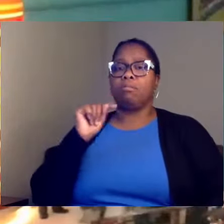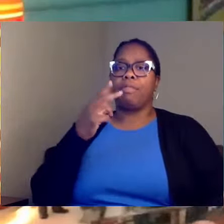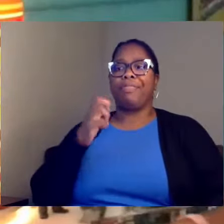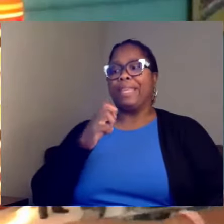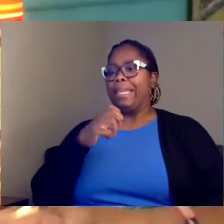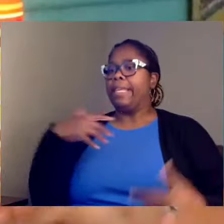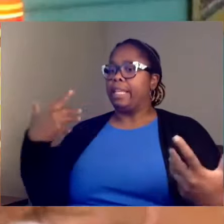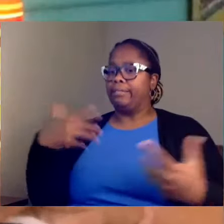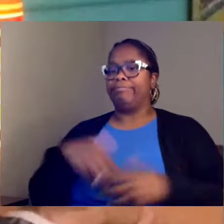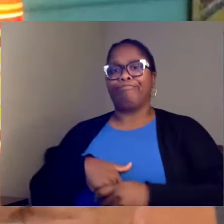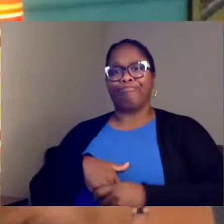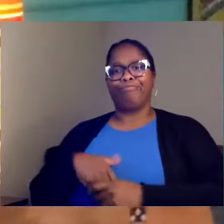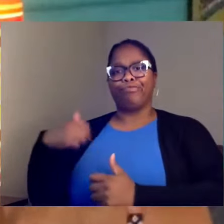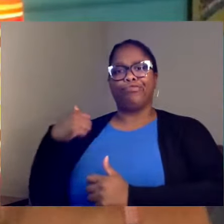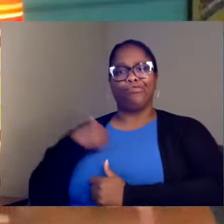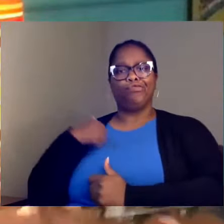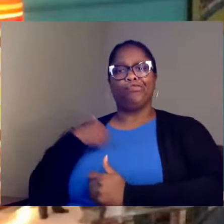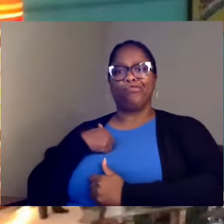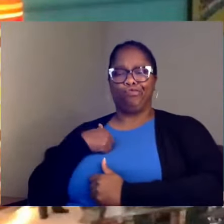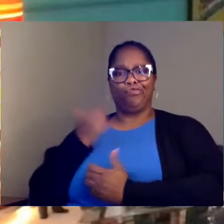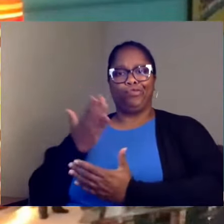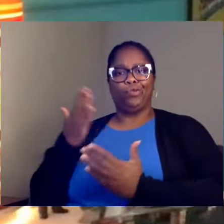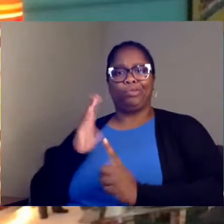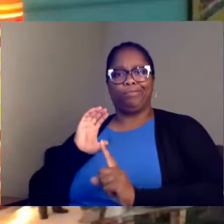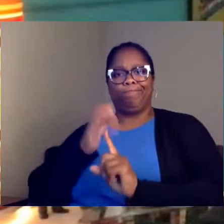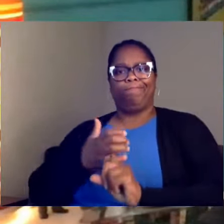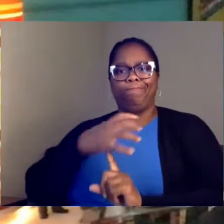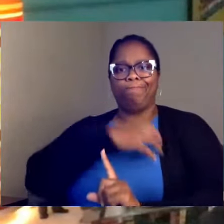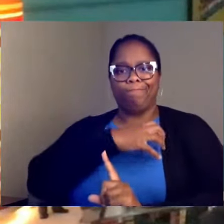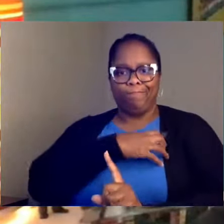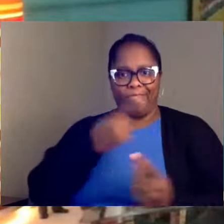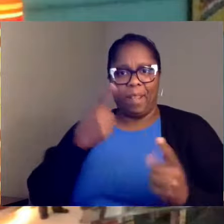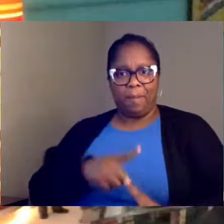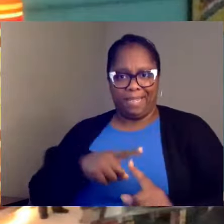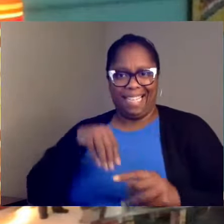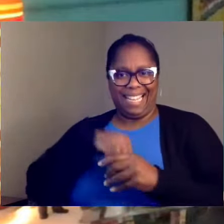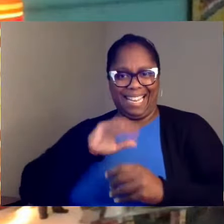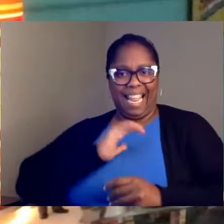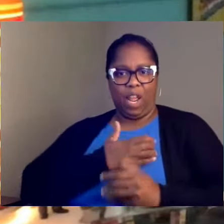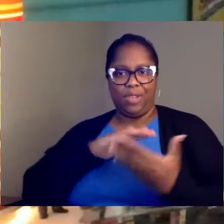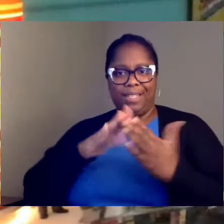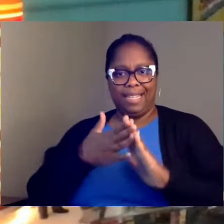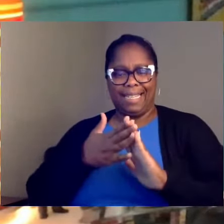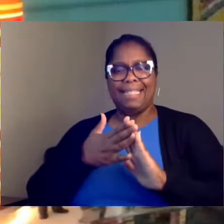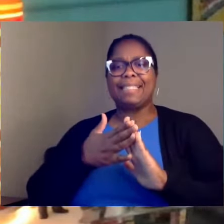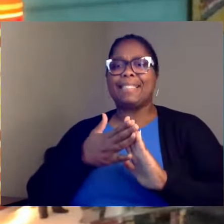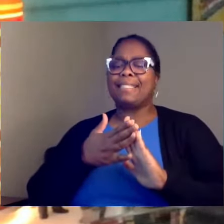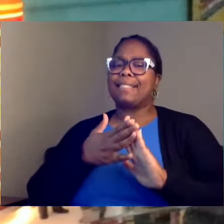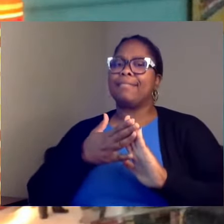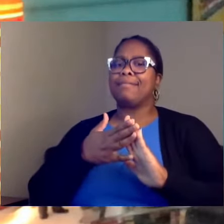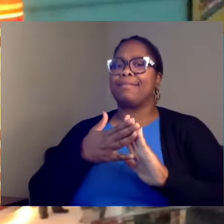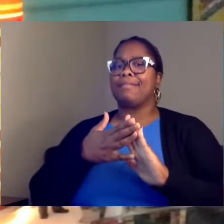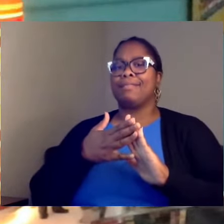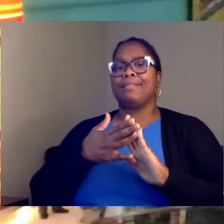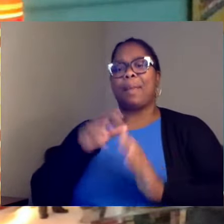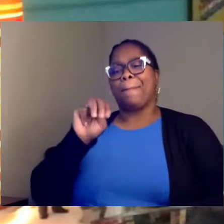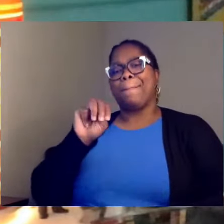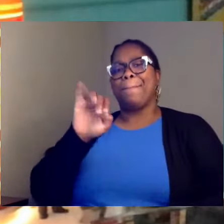within our cities. And when I say militarization, we have